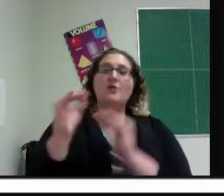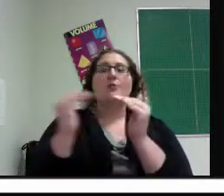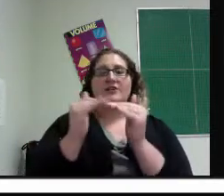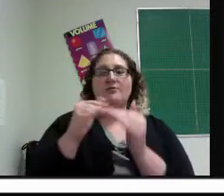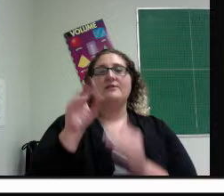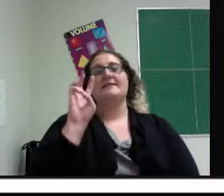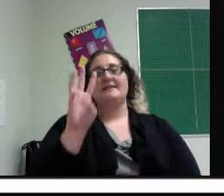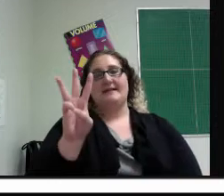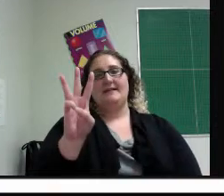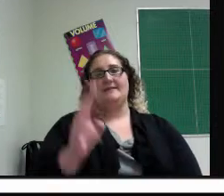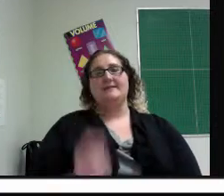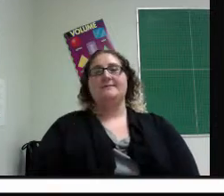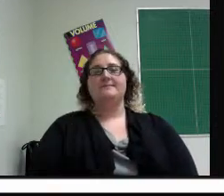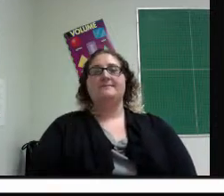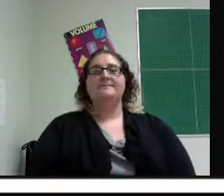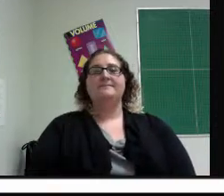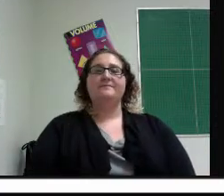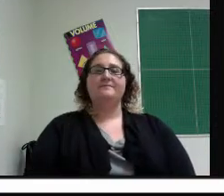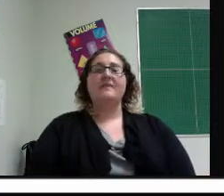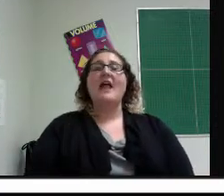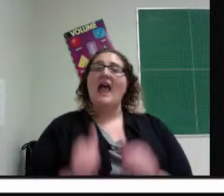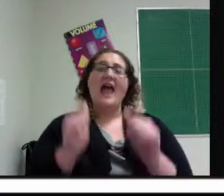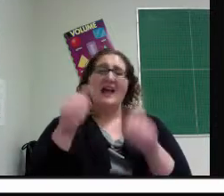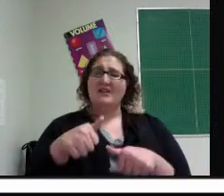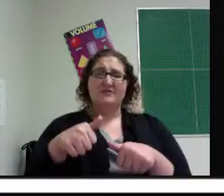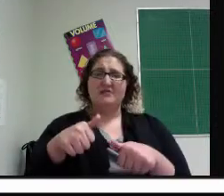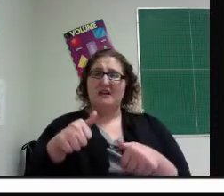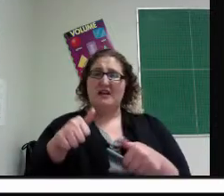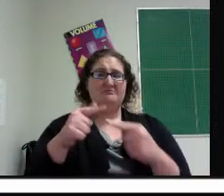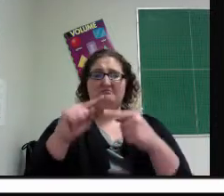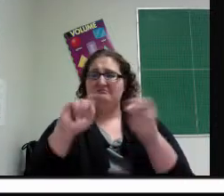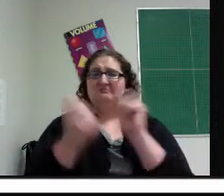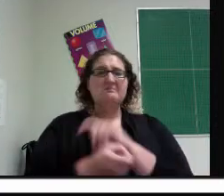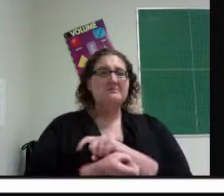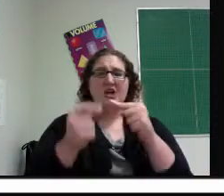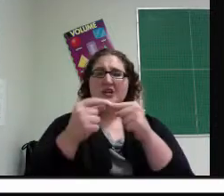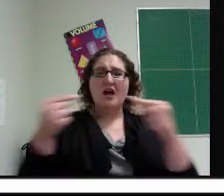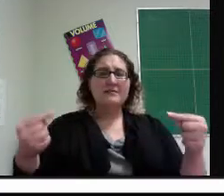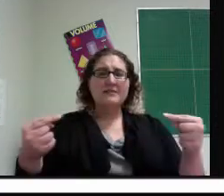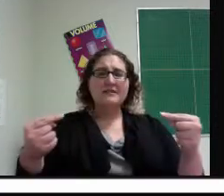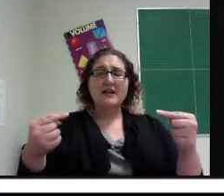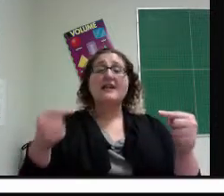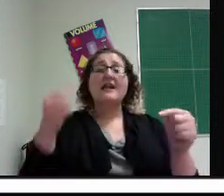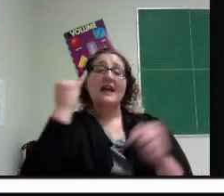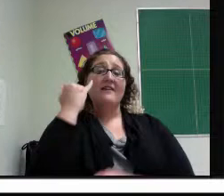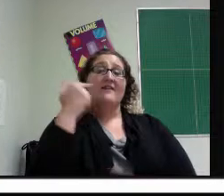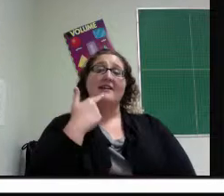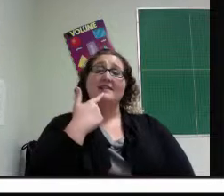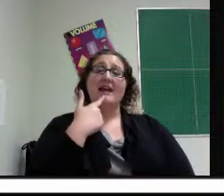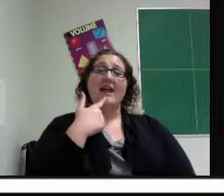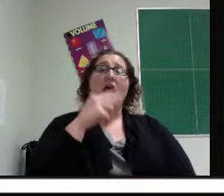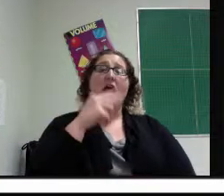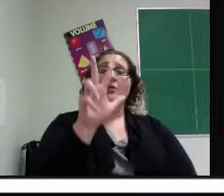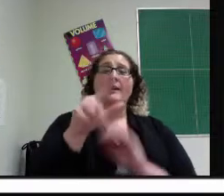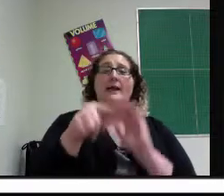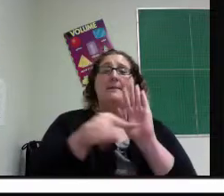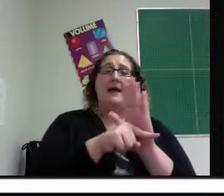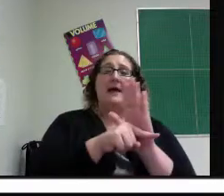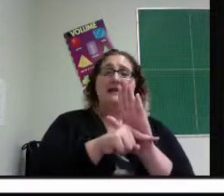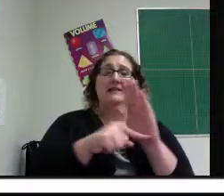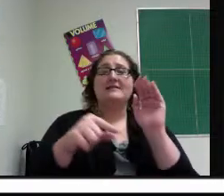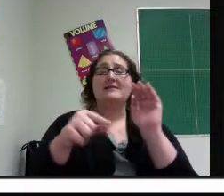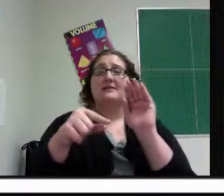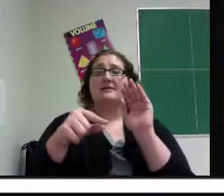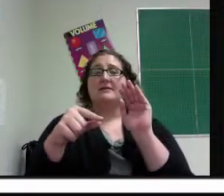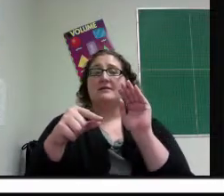6. And you could reverse these. If I'd have said 3 minus a -6, I'd have had the absolute value of